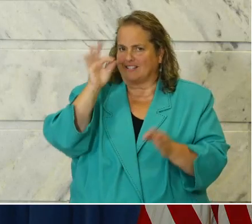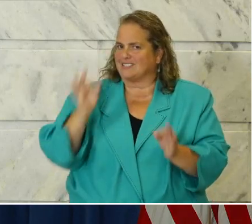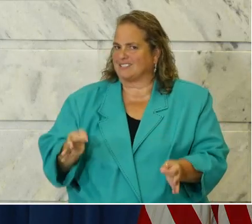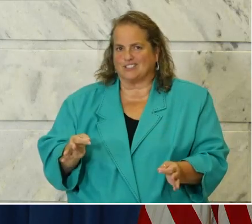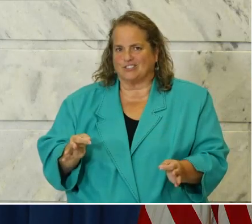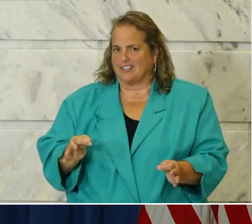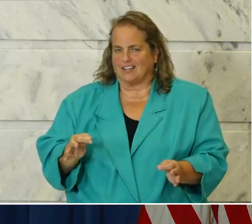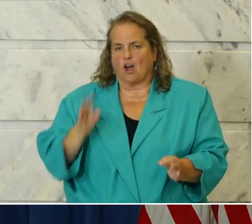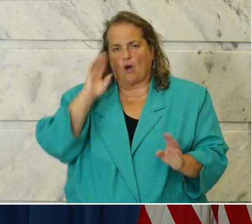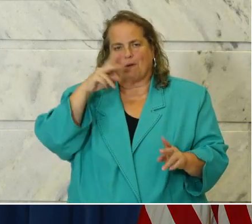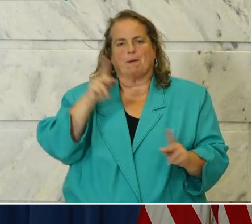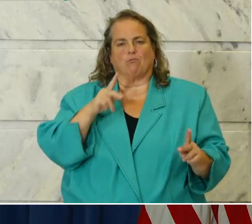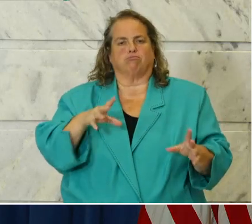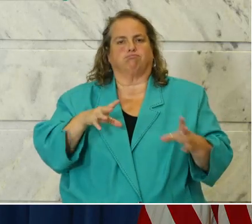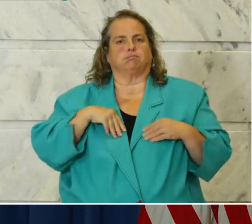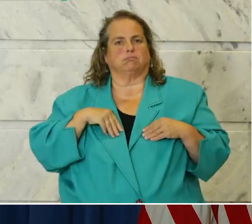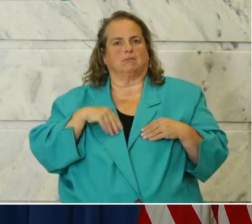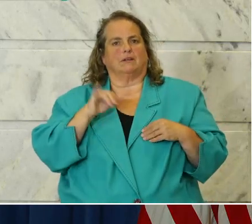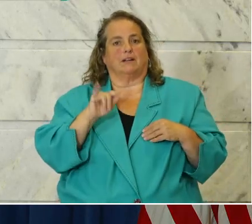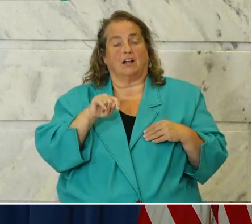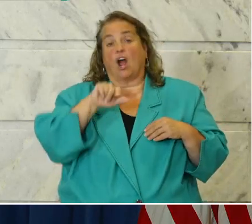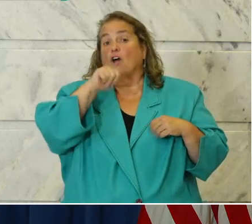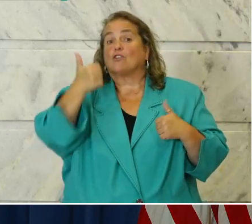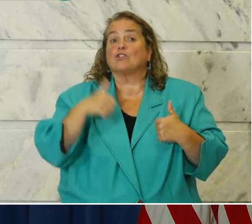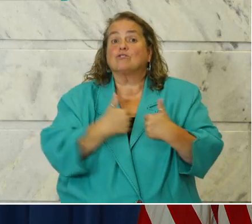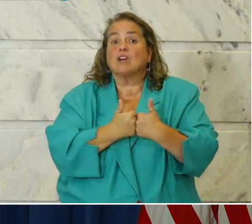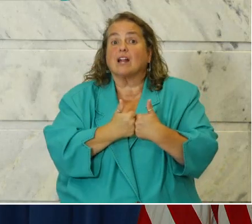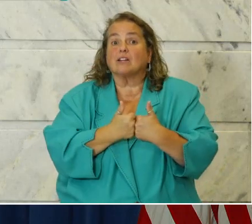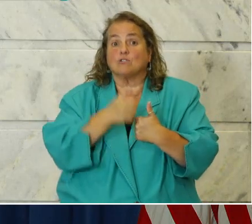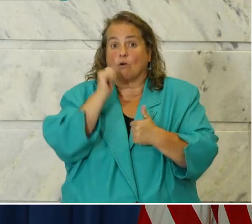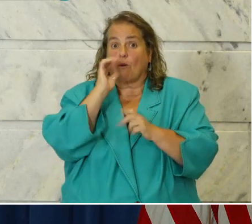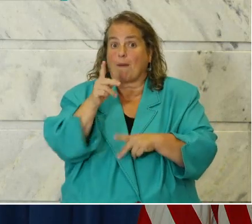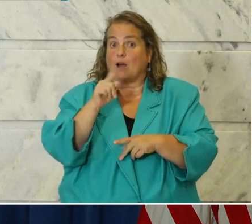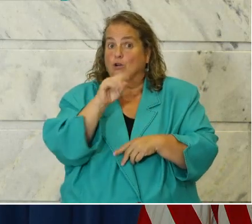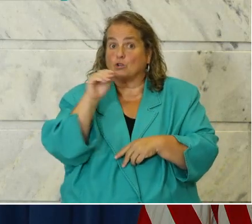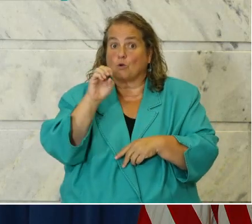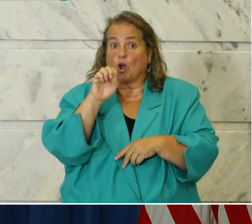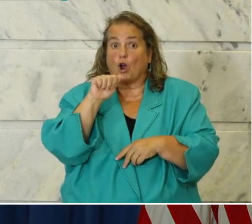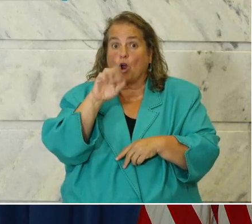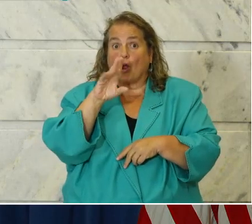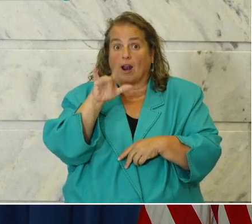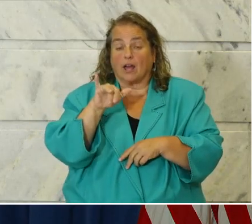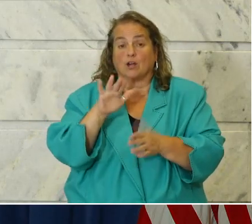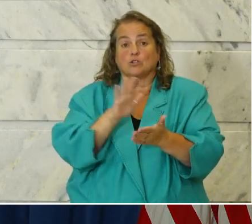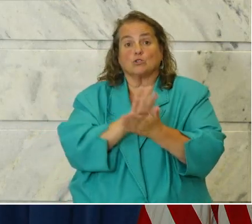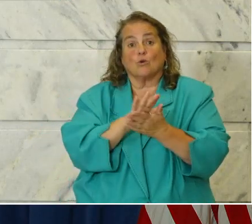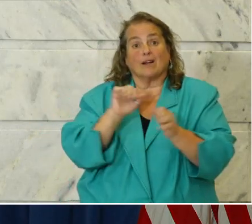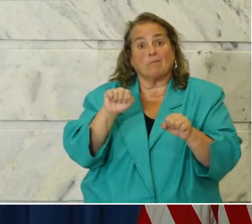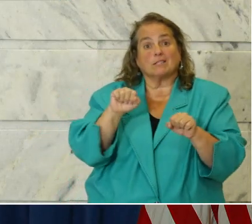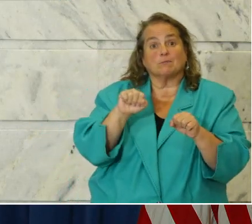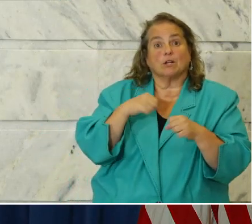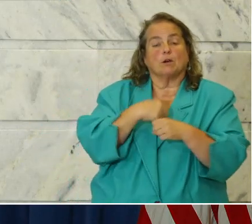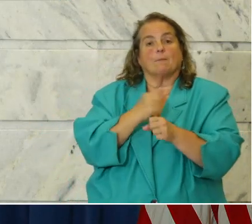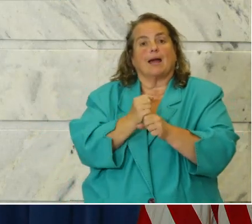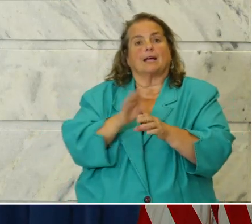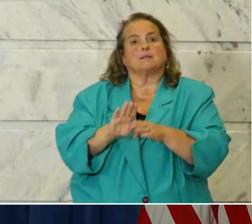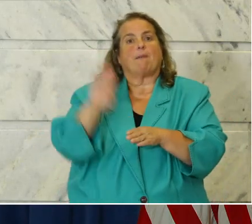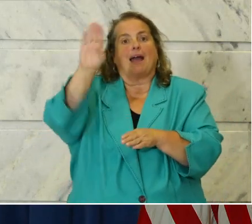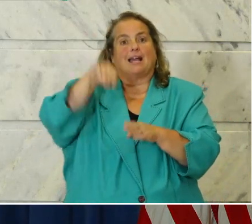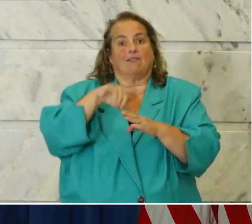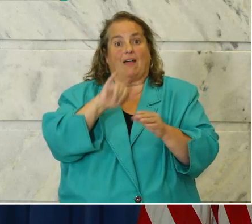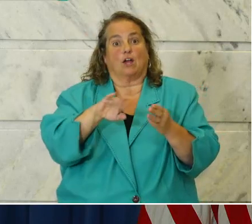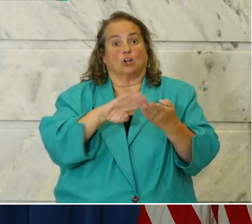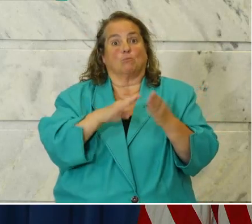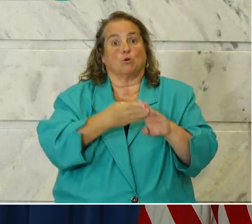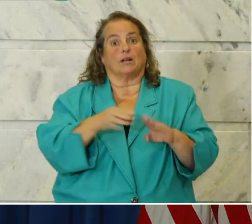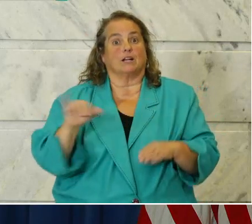in the long run. The other challenge is if you go back too early, a school can possibly create a spike in a community as well